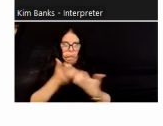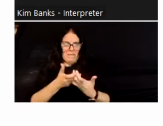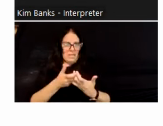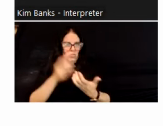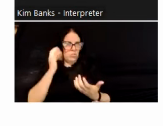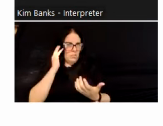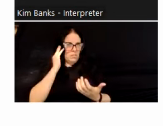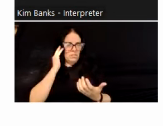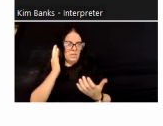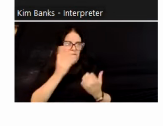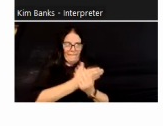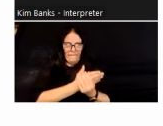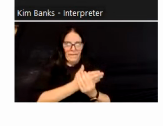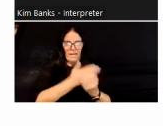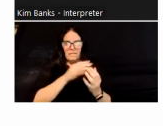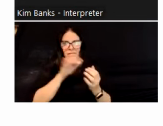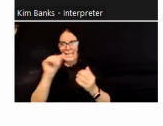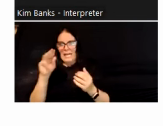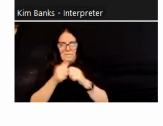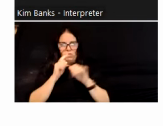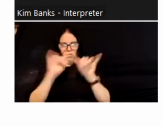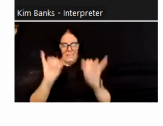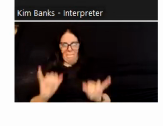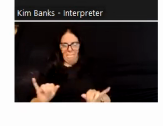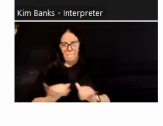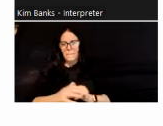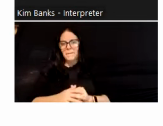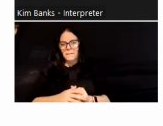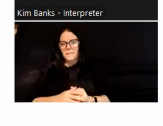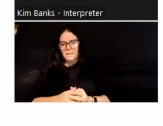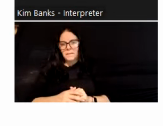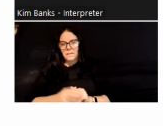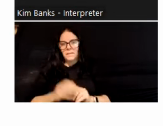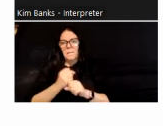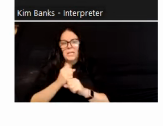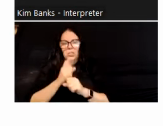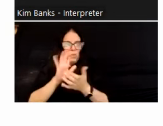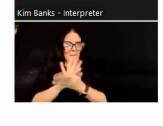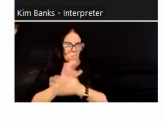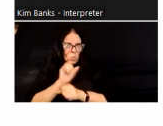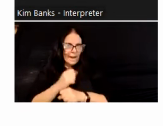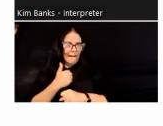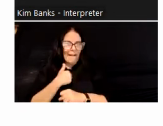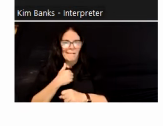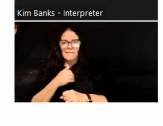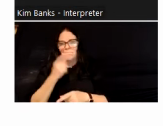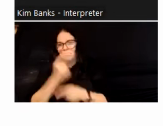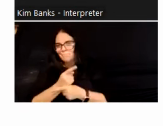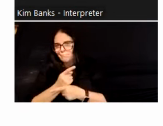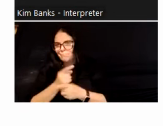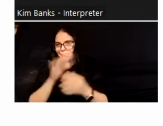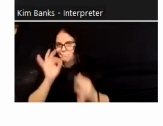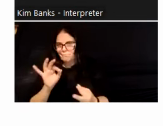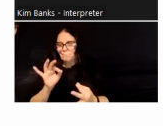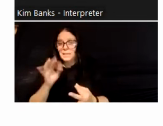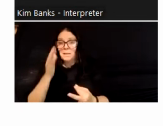what's in CAMS, and that the paperwork is there, it's accurate, it's complete. Because